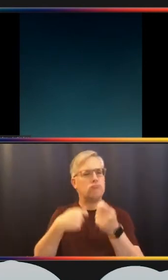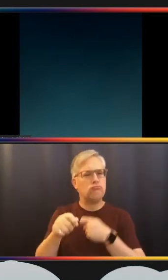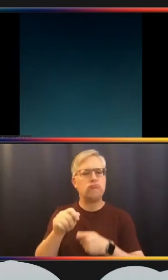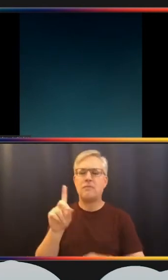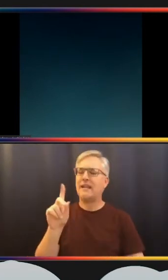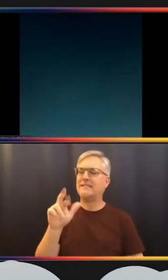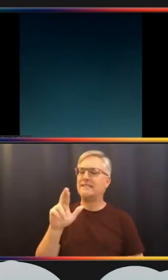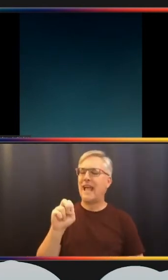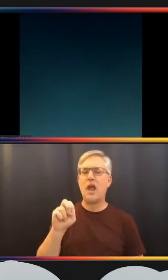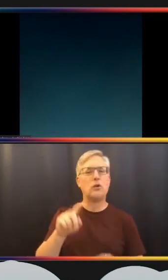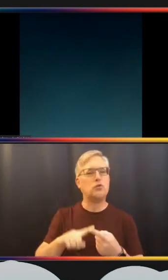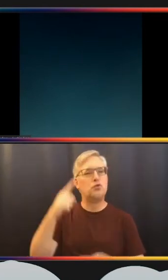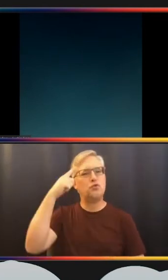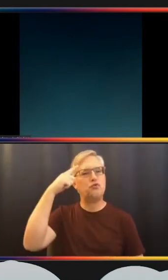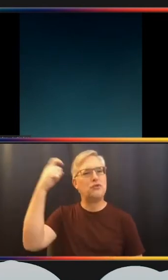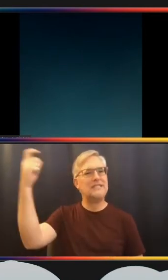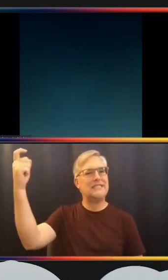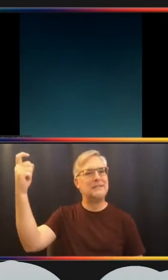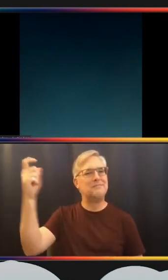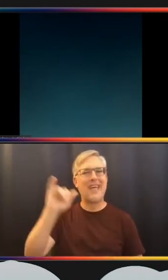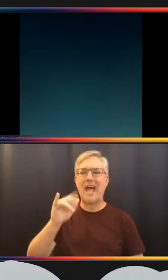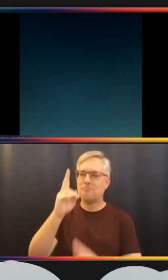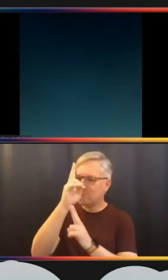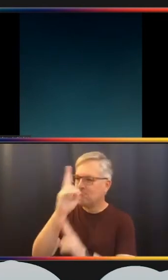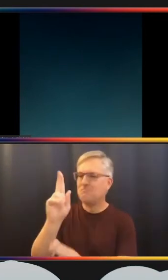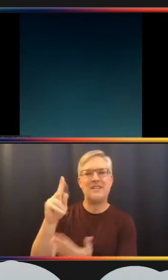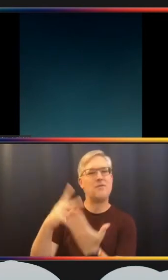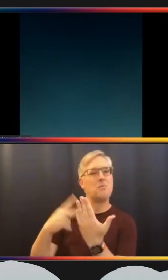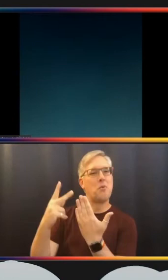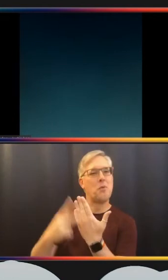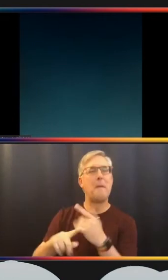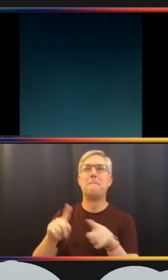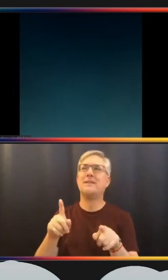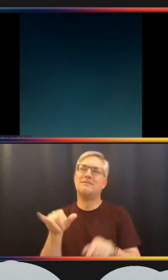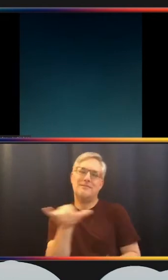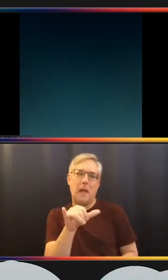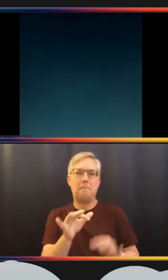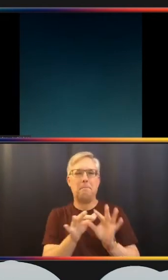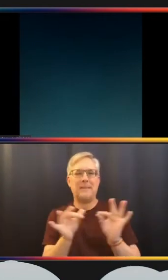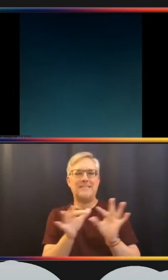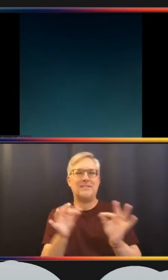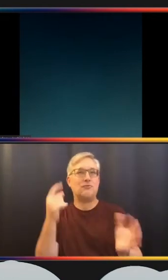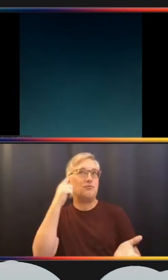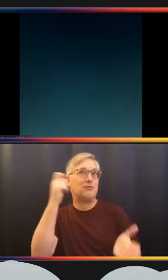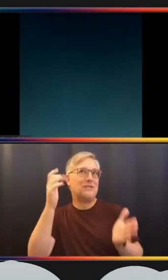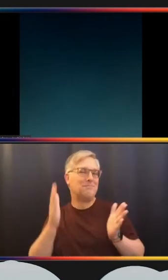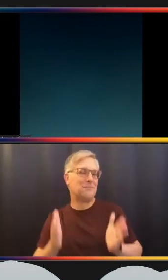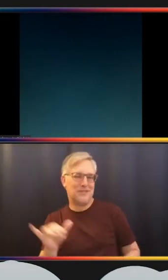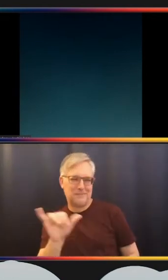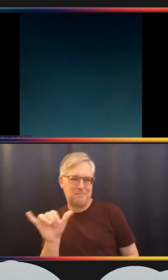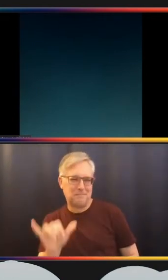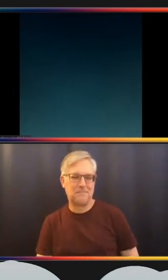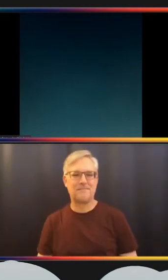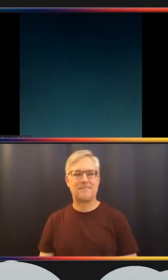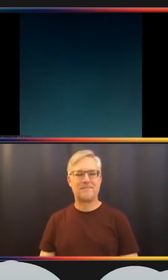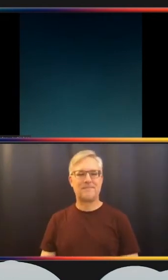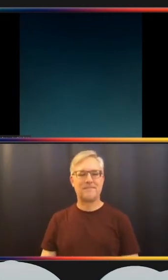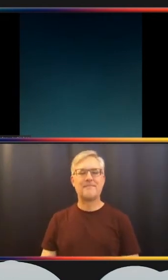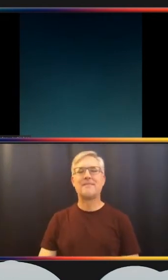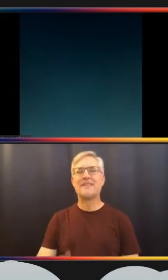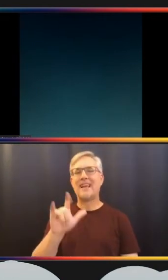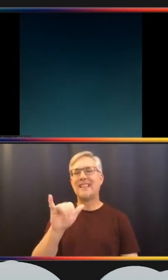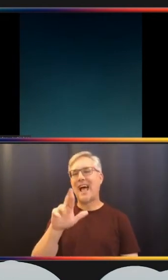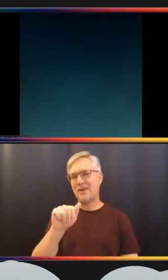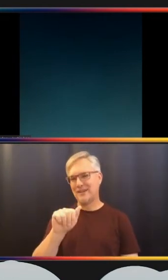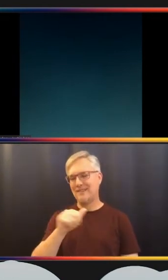that has the same message and also is a nod to the show. So that's my favorite line. And I'm going to ask you another